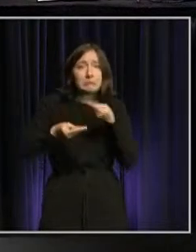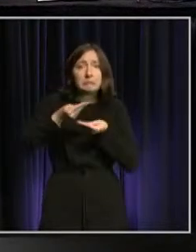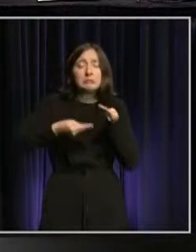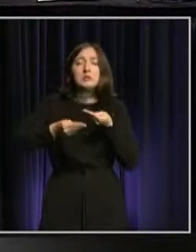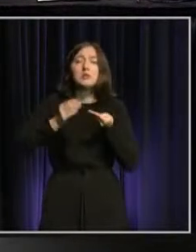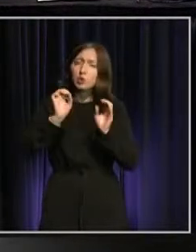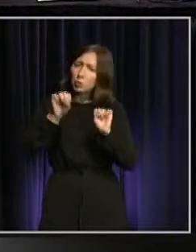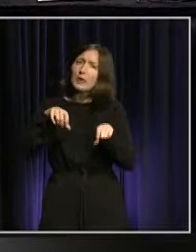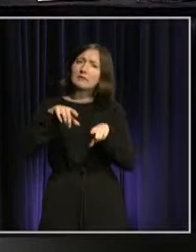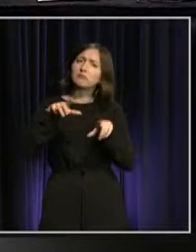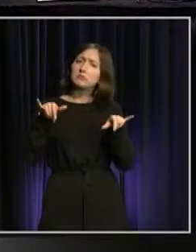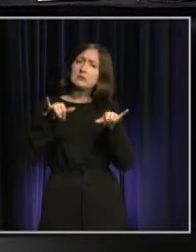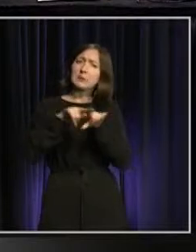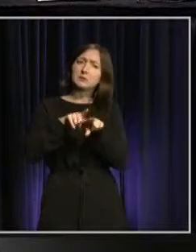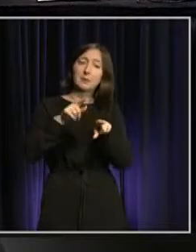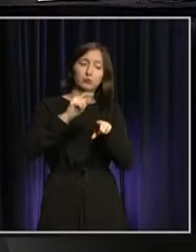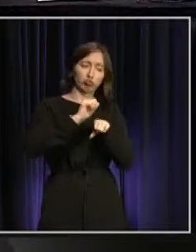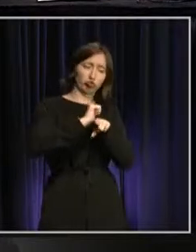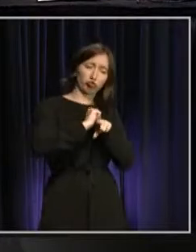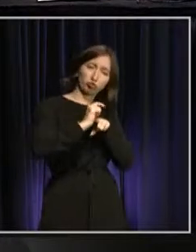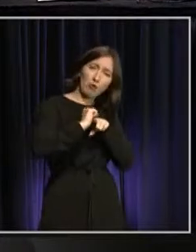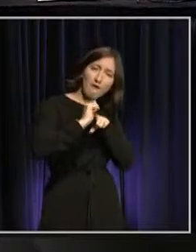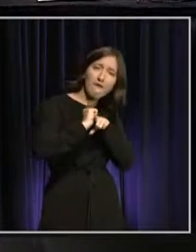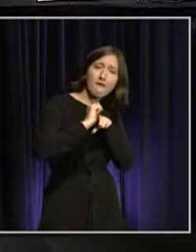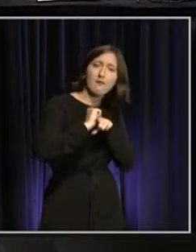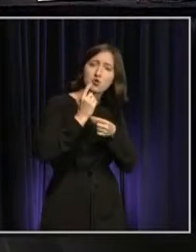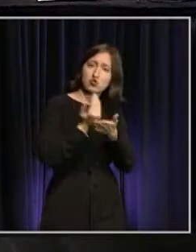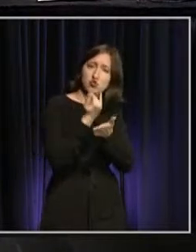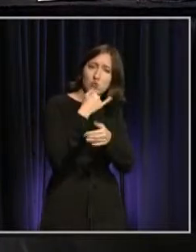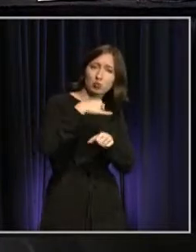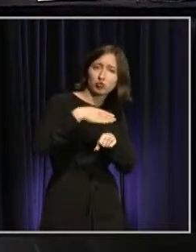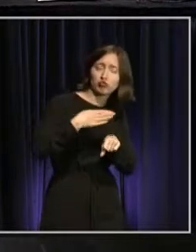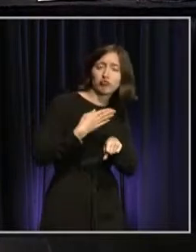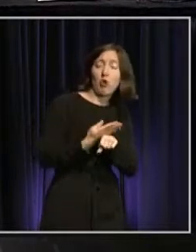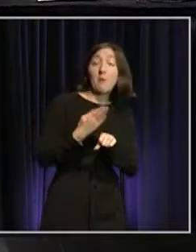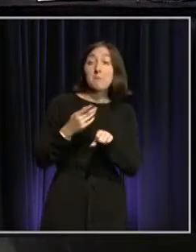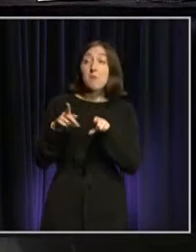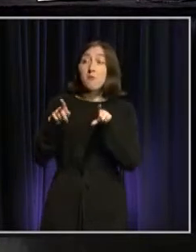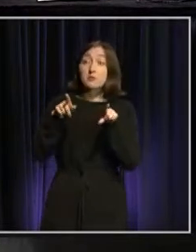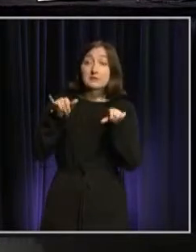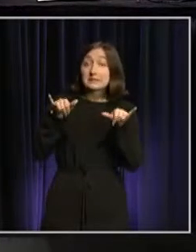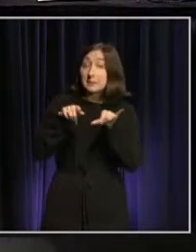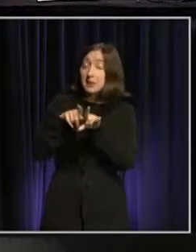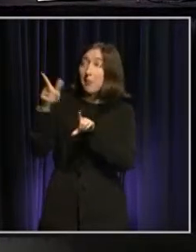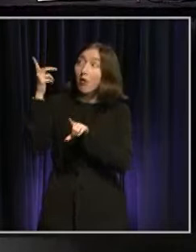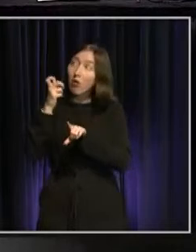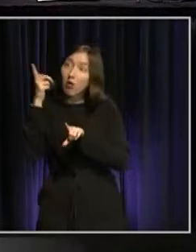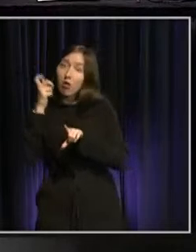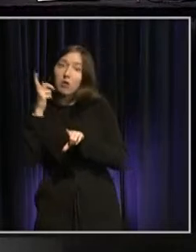community today and receive a stipend while you do so, you can enroll in our job training program at